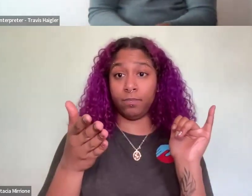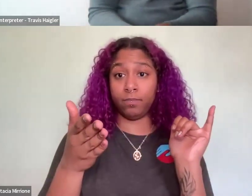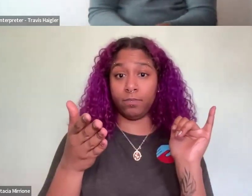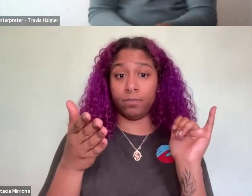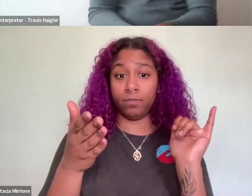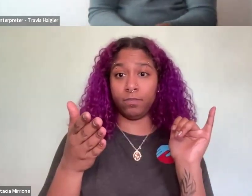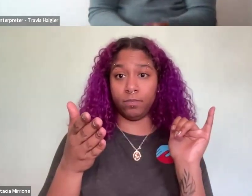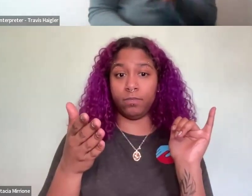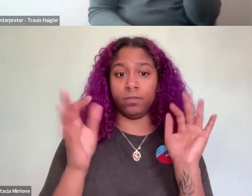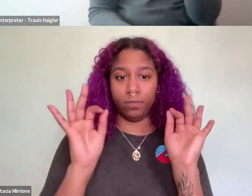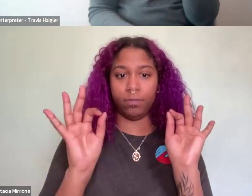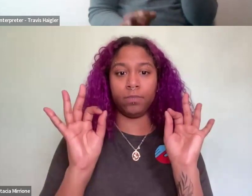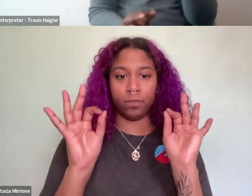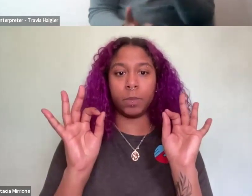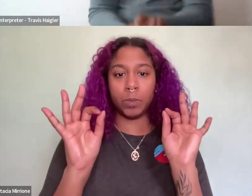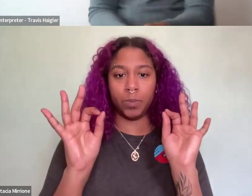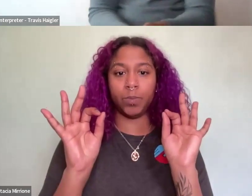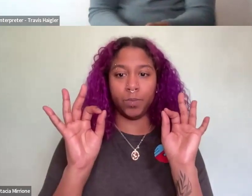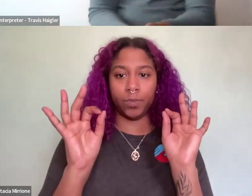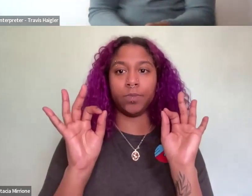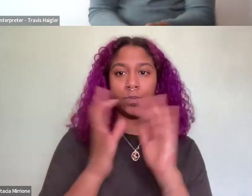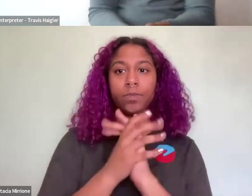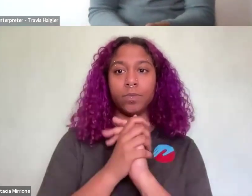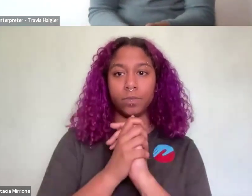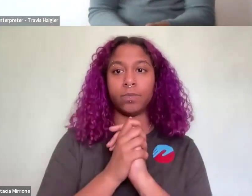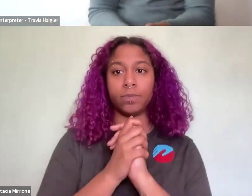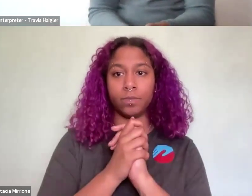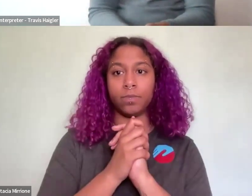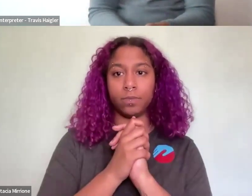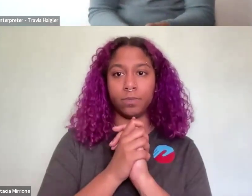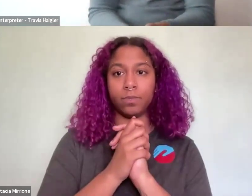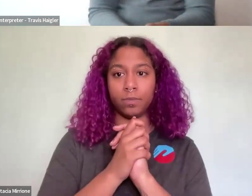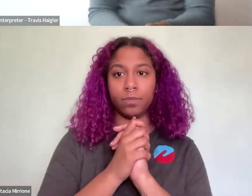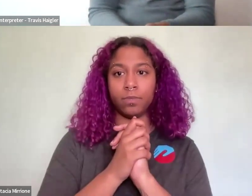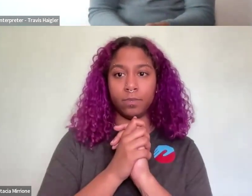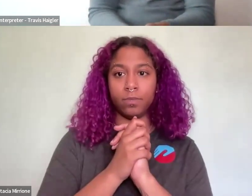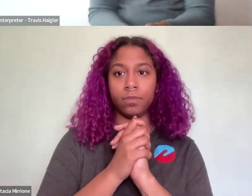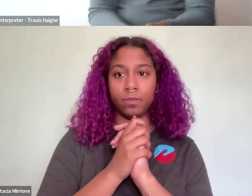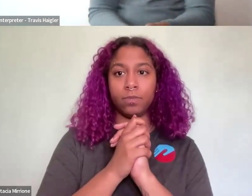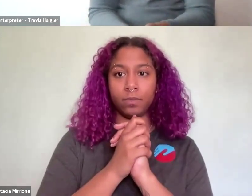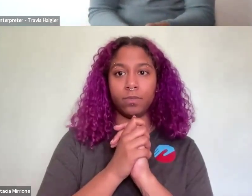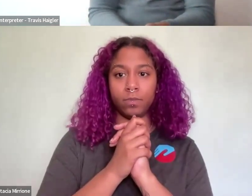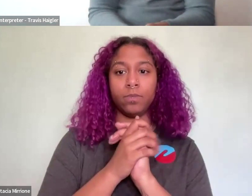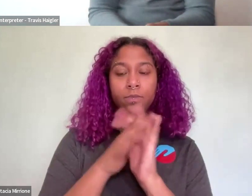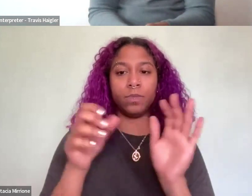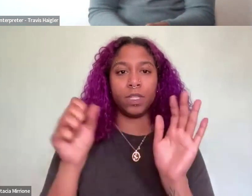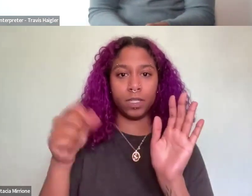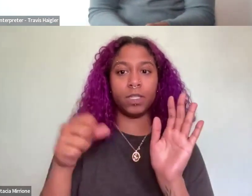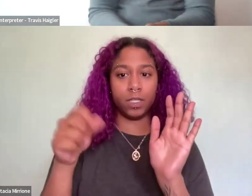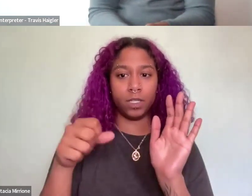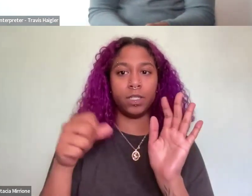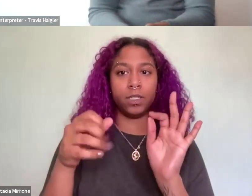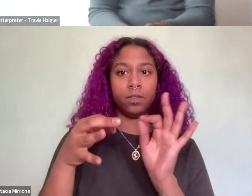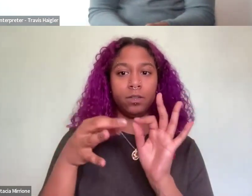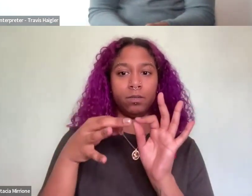Yeah, there you are. So you mentioned book bans, which yes, folks